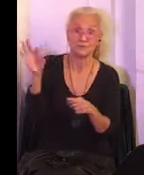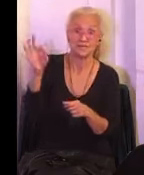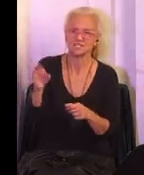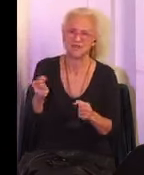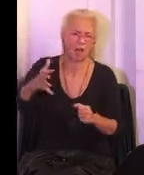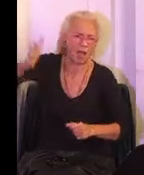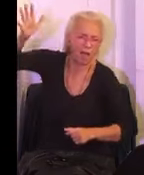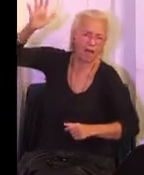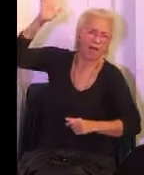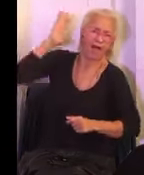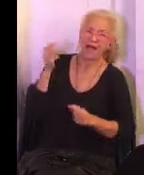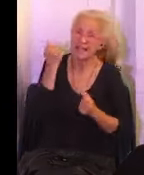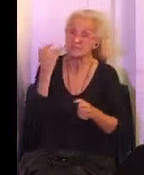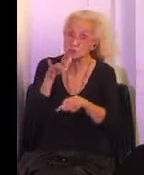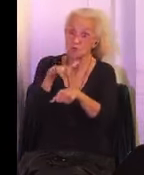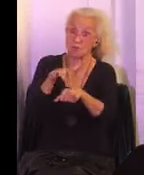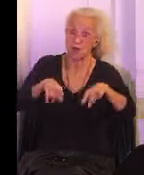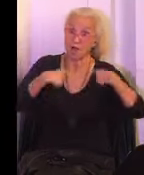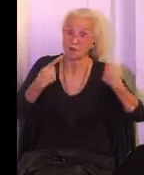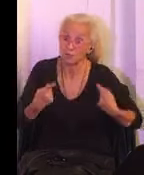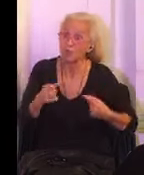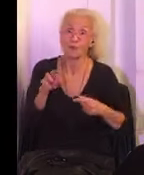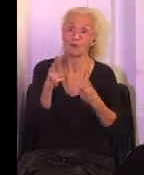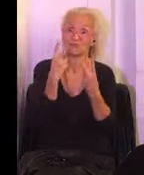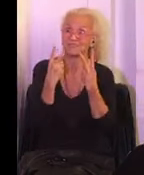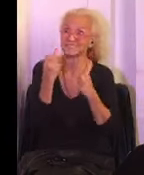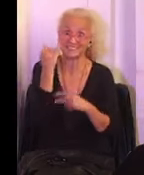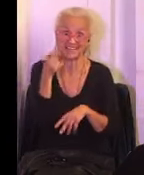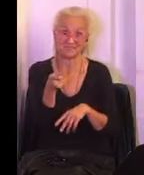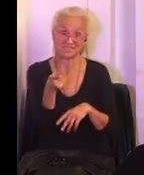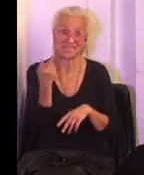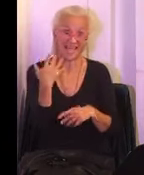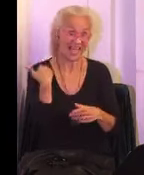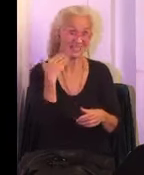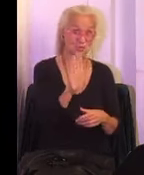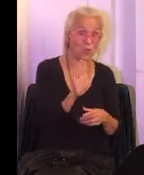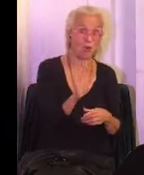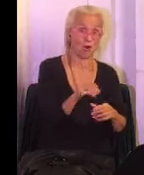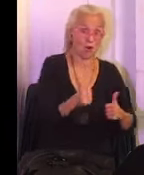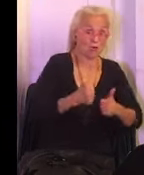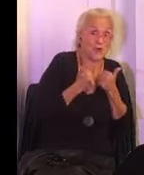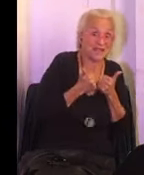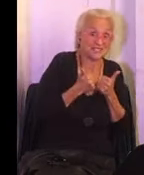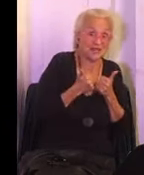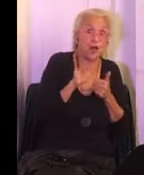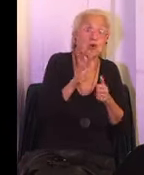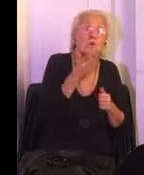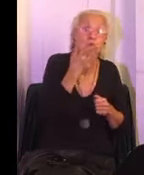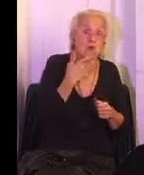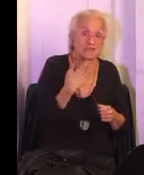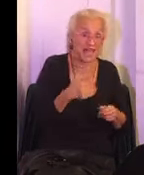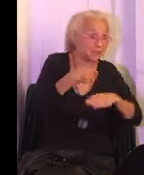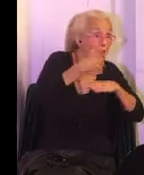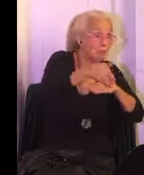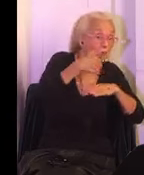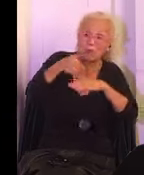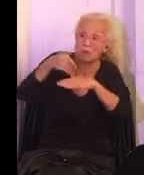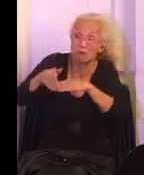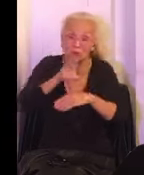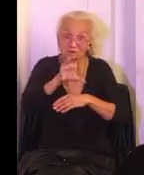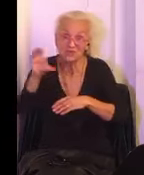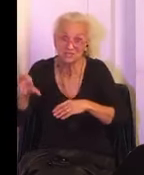that have been around or probably ever even visited, if he got your address, you were going to get cards on your birthday and at